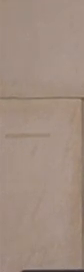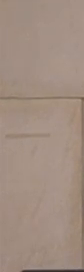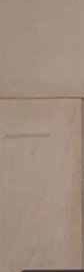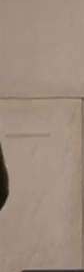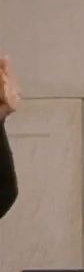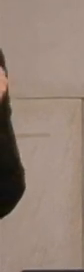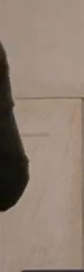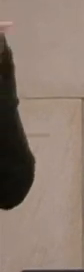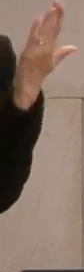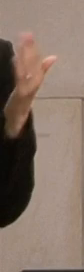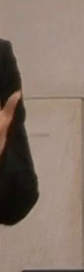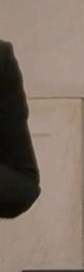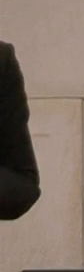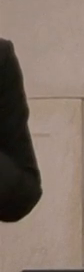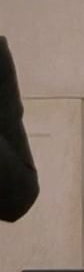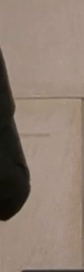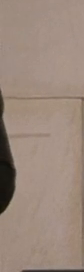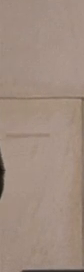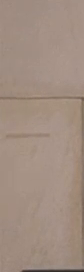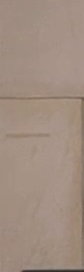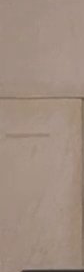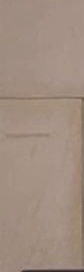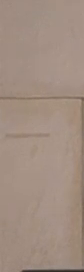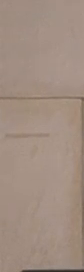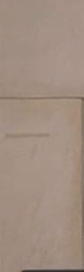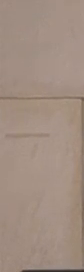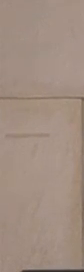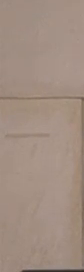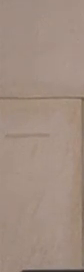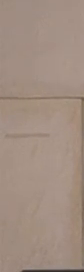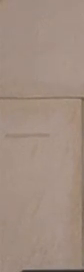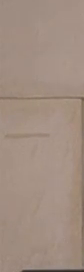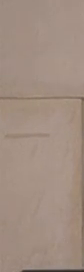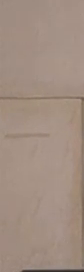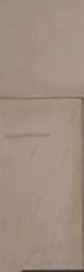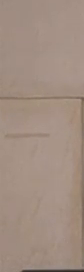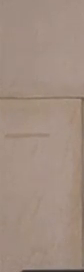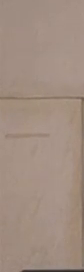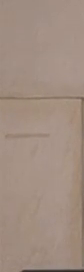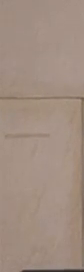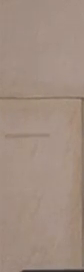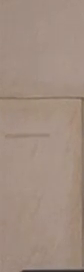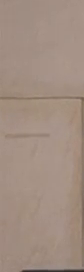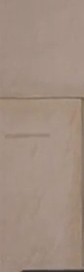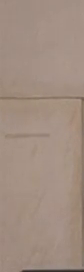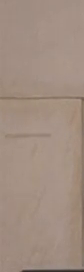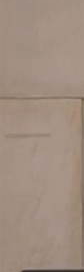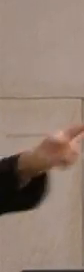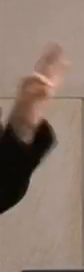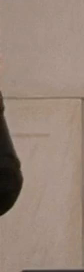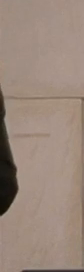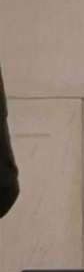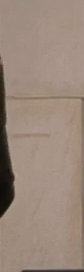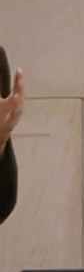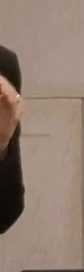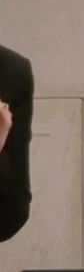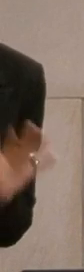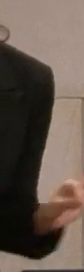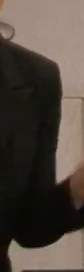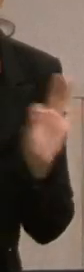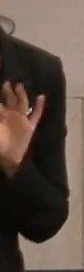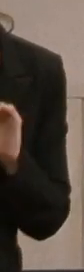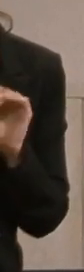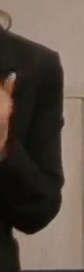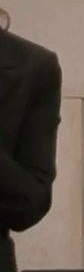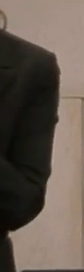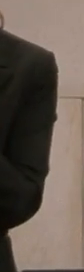domestic violence services, and so much more. But just as important, I mean, maybe more important than any of